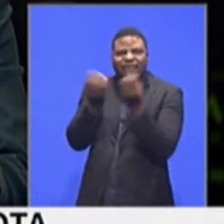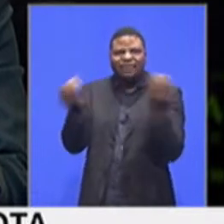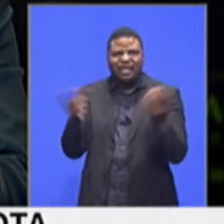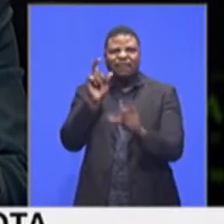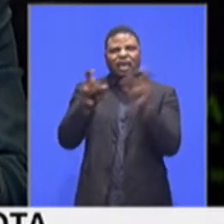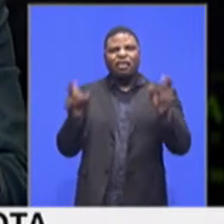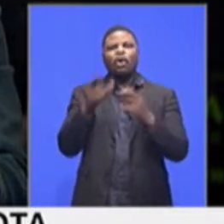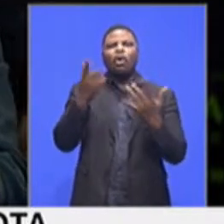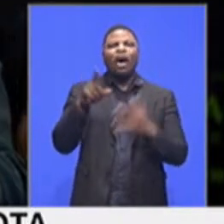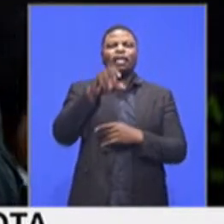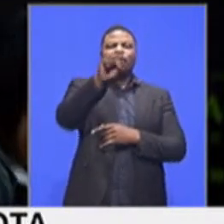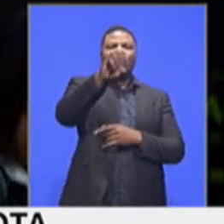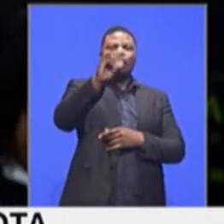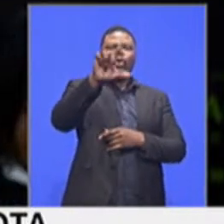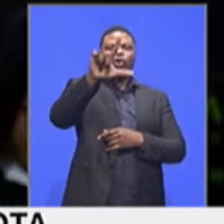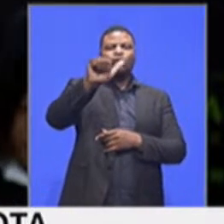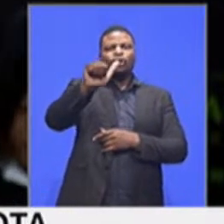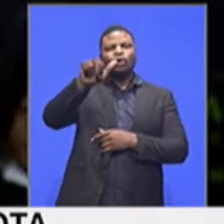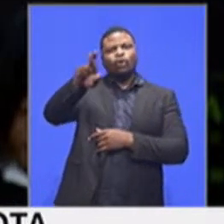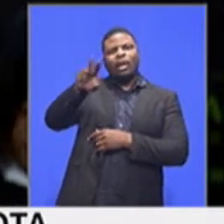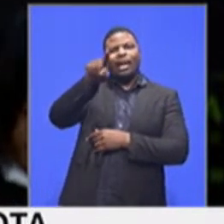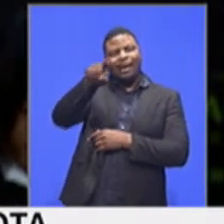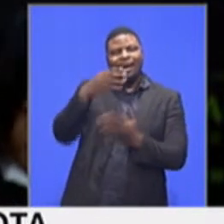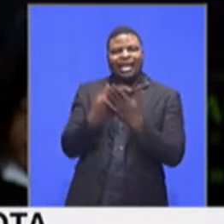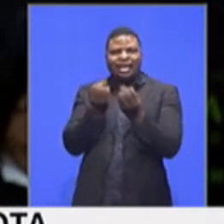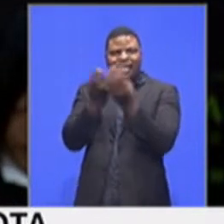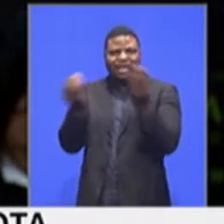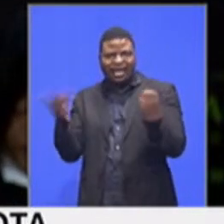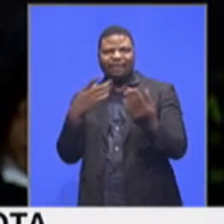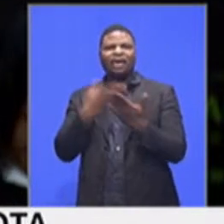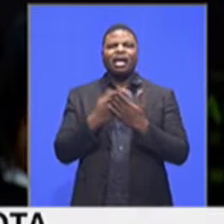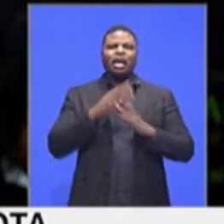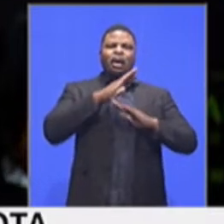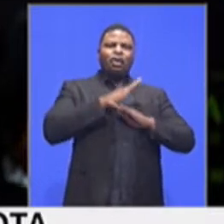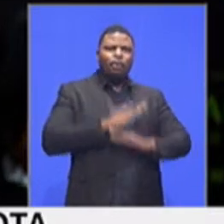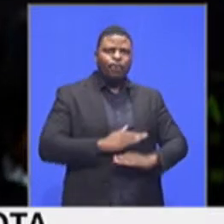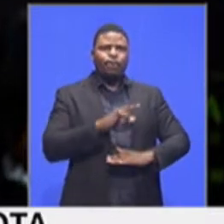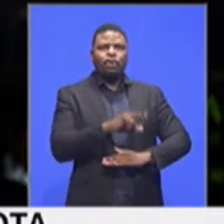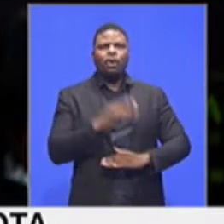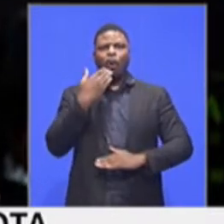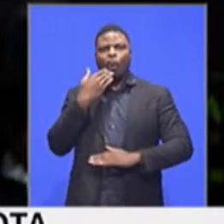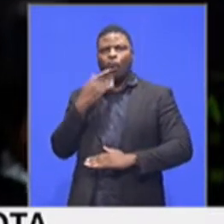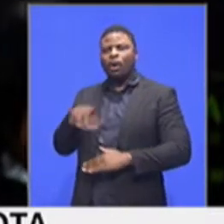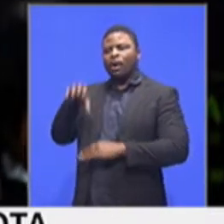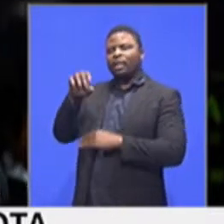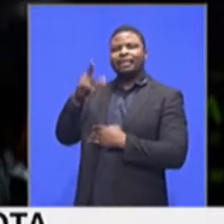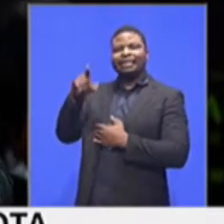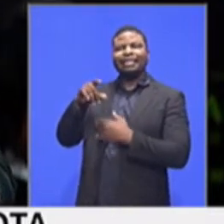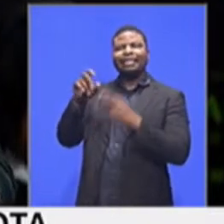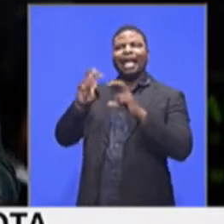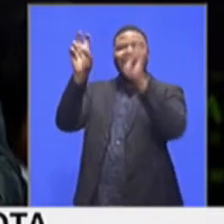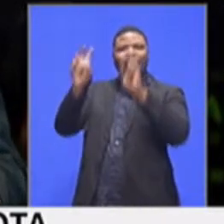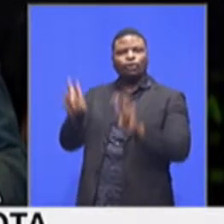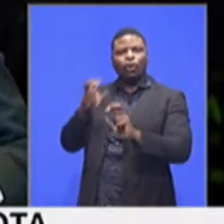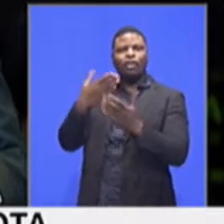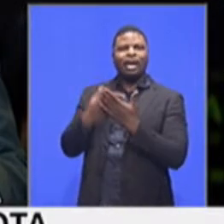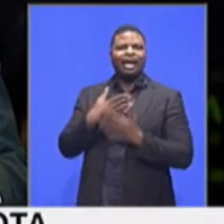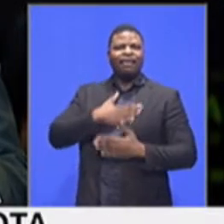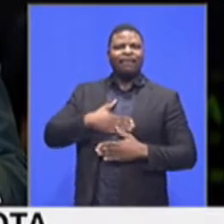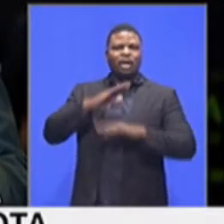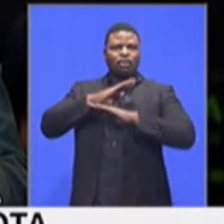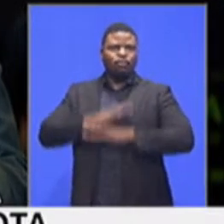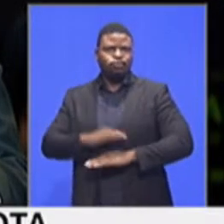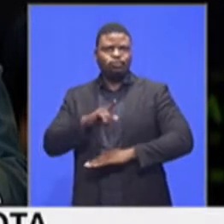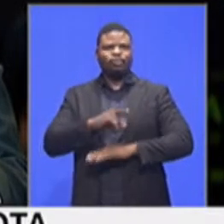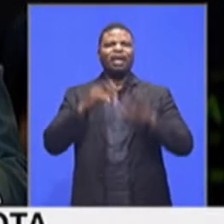to reduce pressure on the grid and help ease load shedding. Individuals who install rooftop